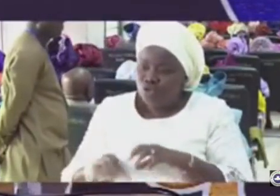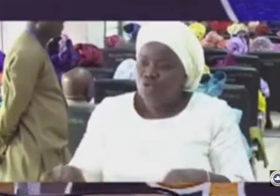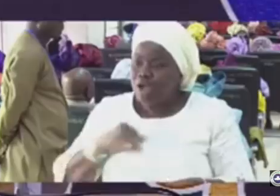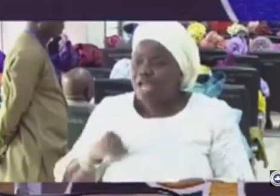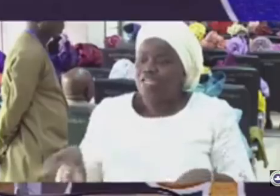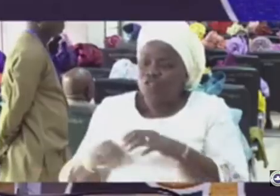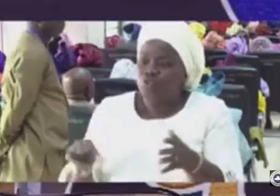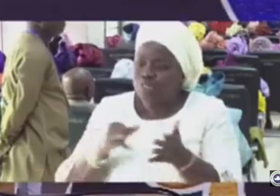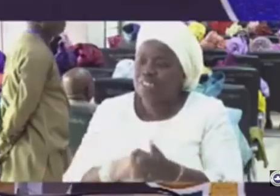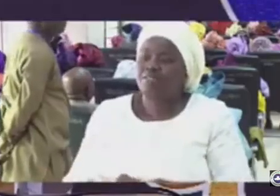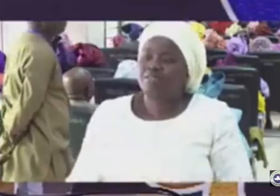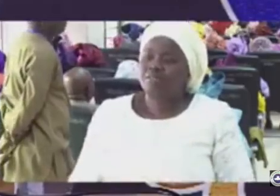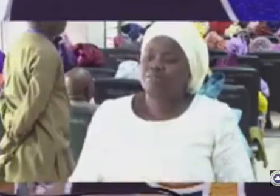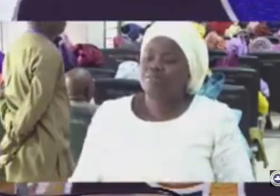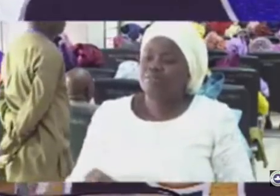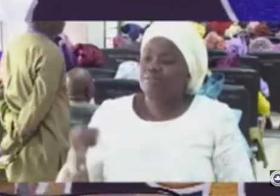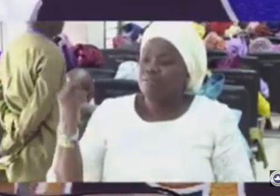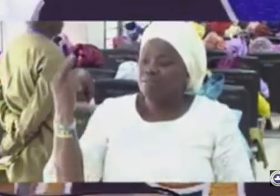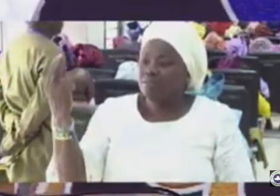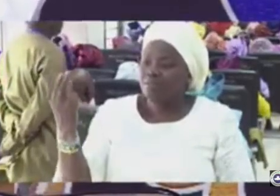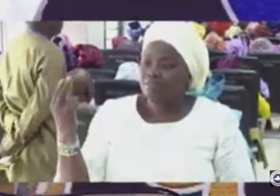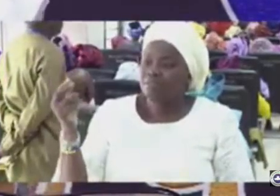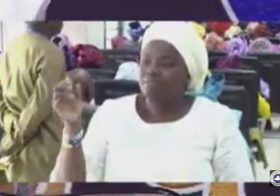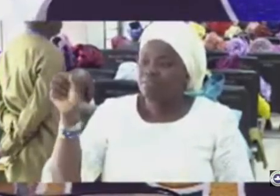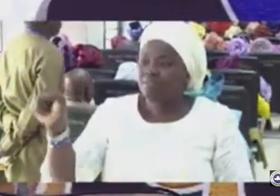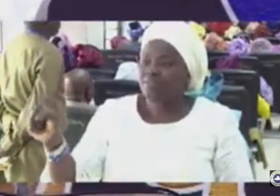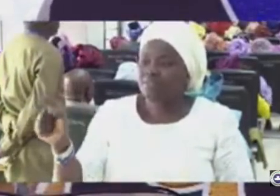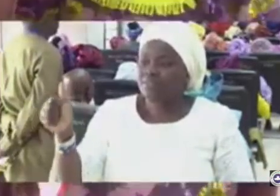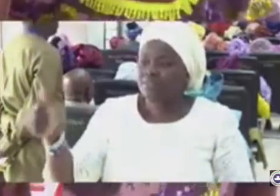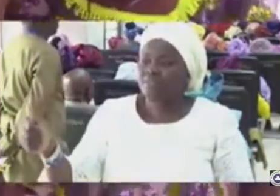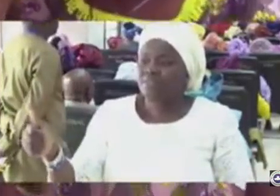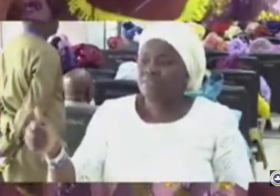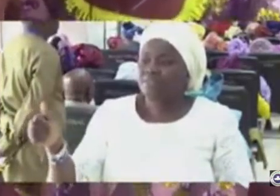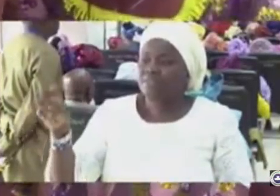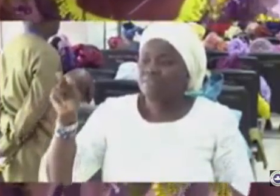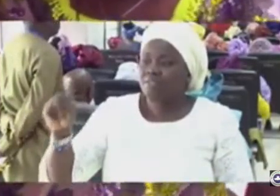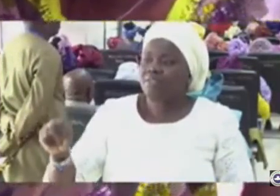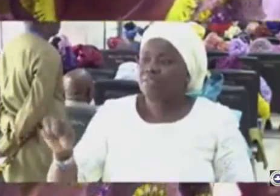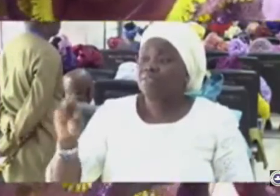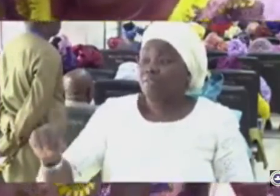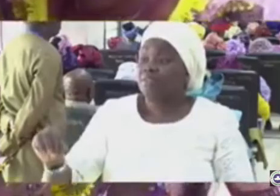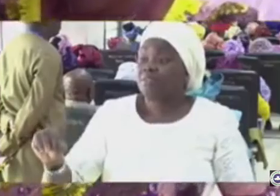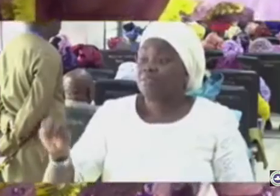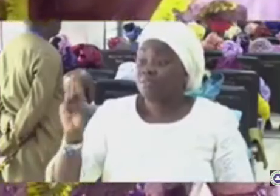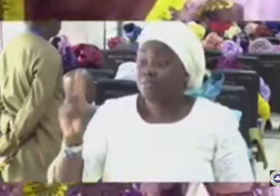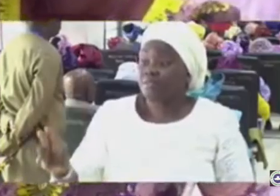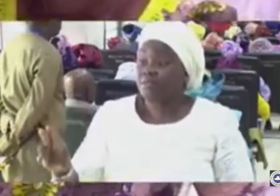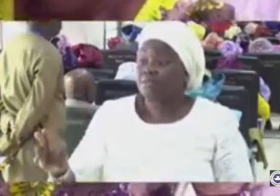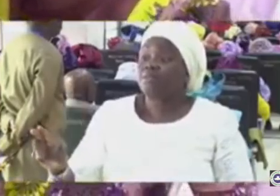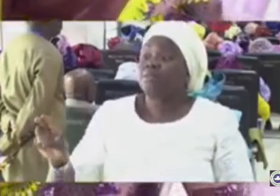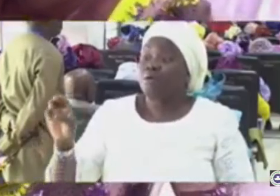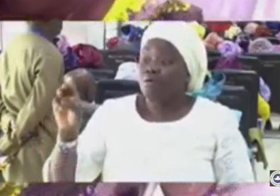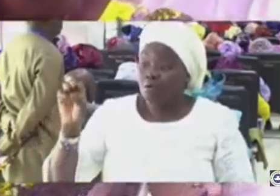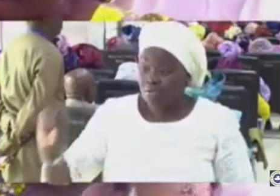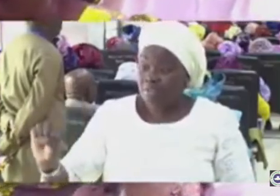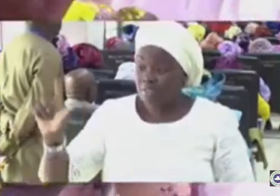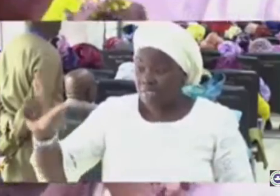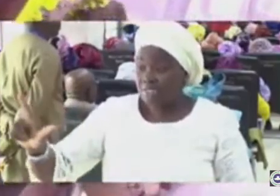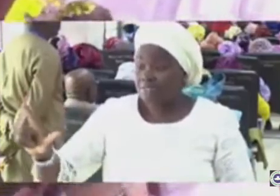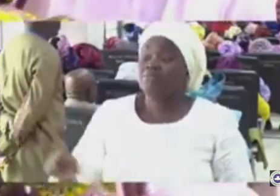6, from verse 12 to 19. Second Samuel chapter 6, from verse 12 to